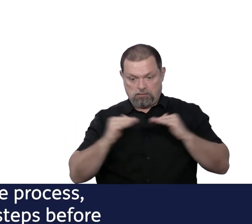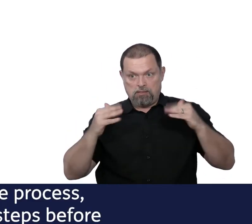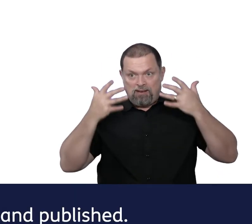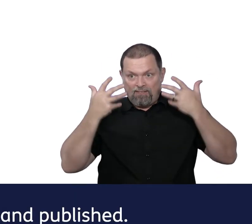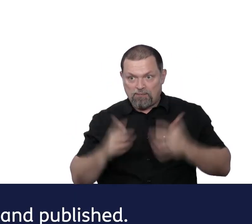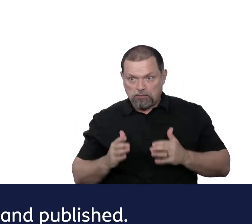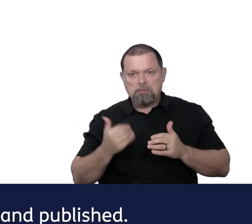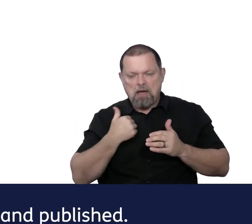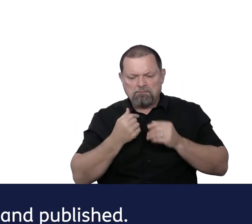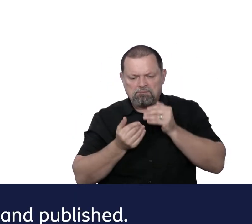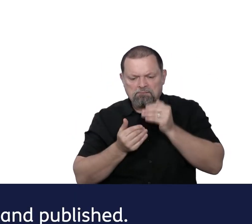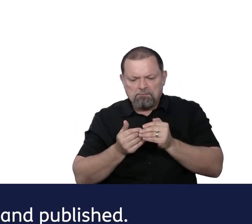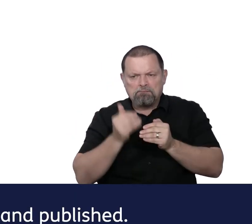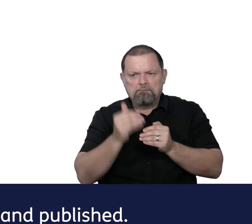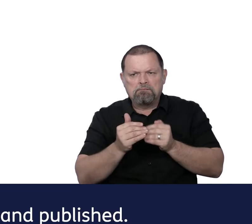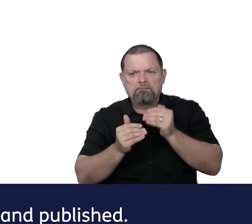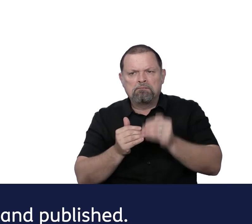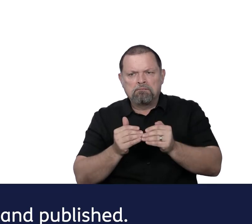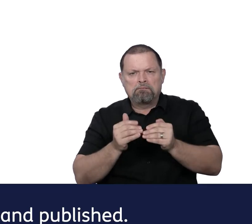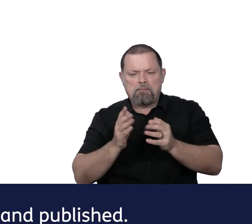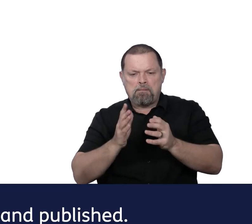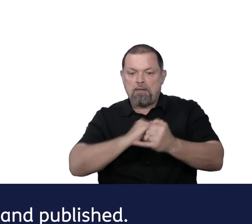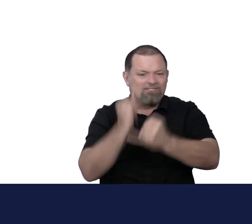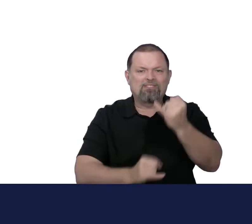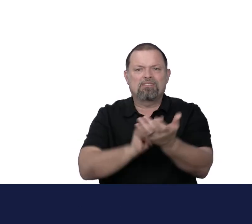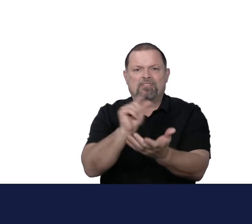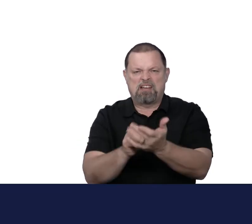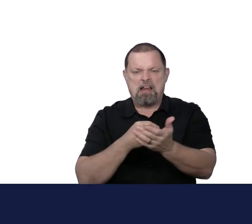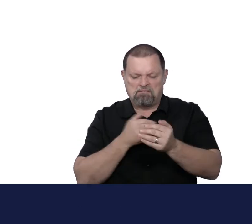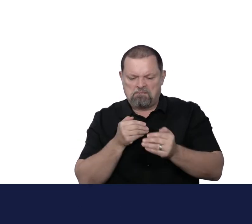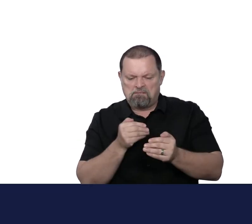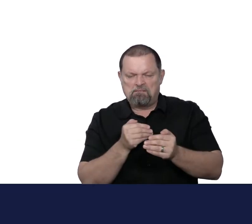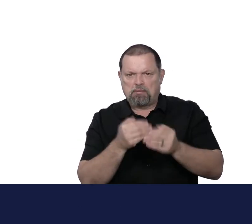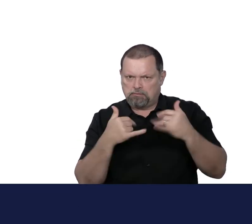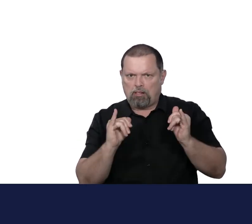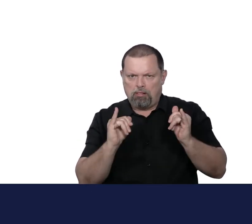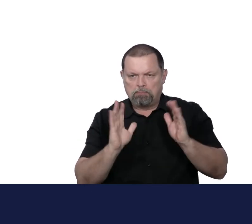steps before the regulation is finalized and published.